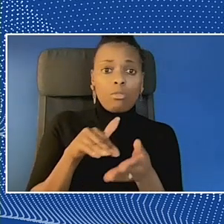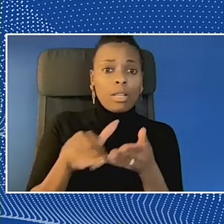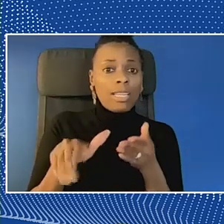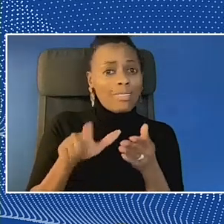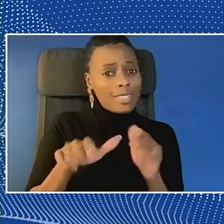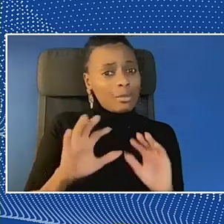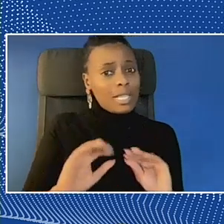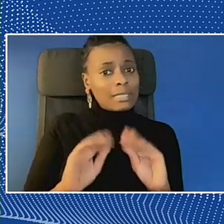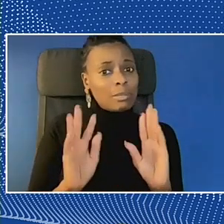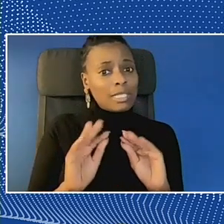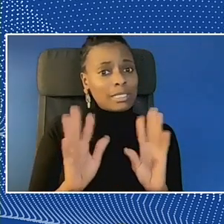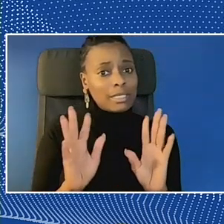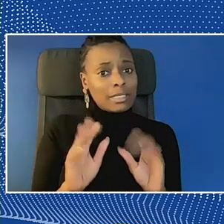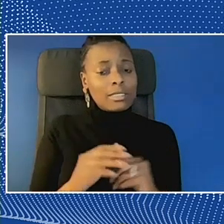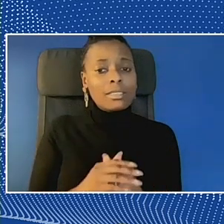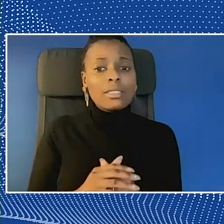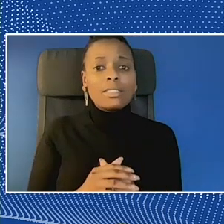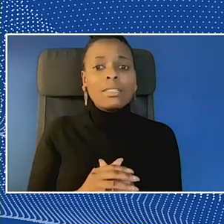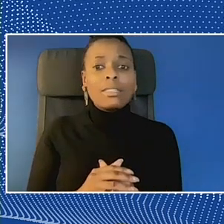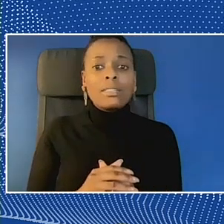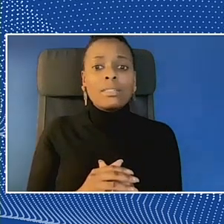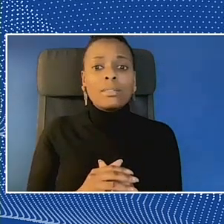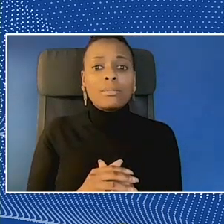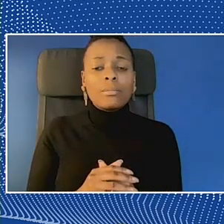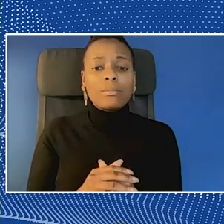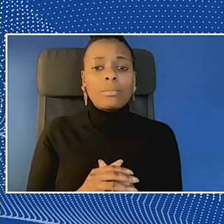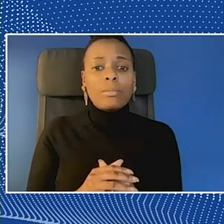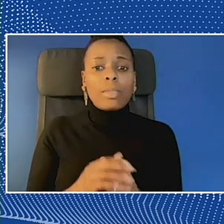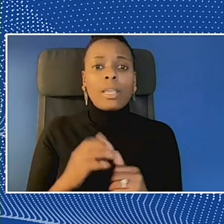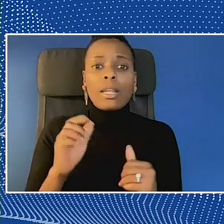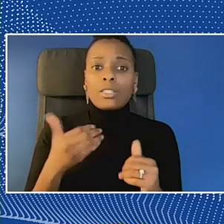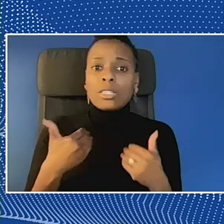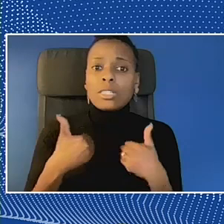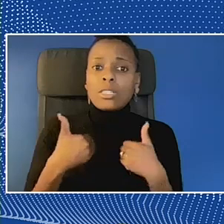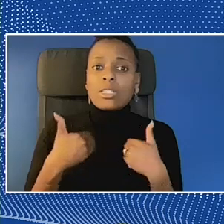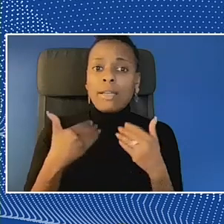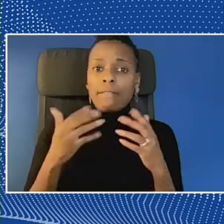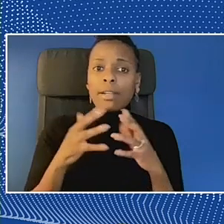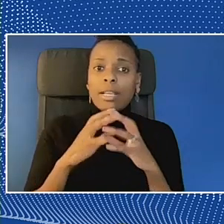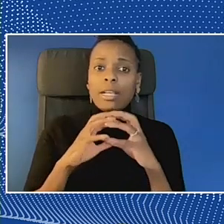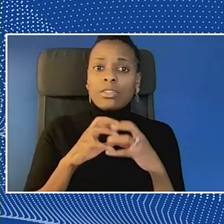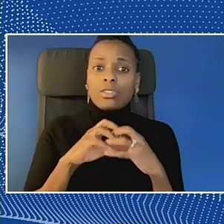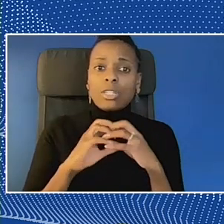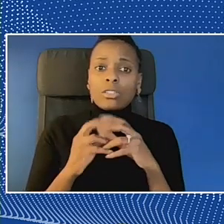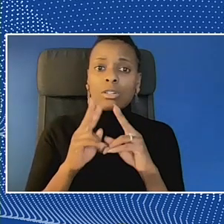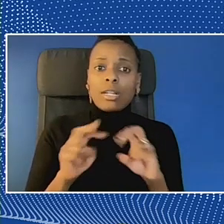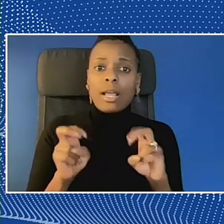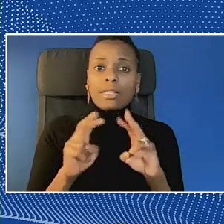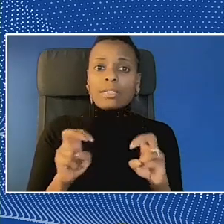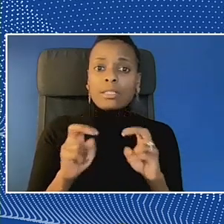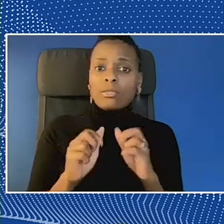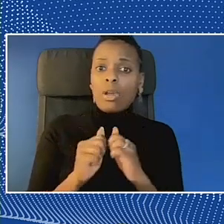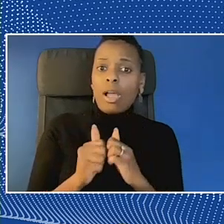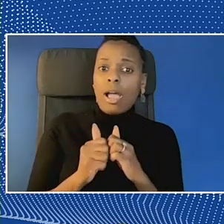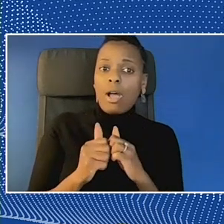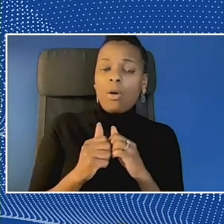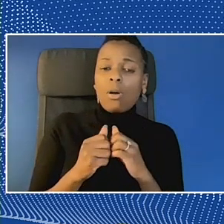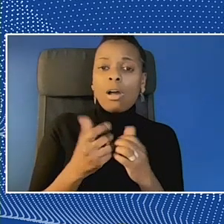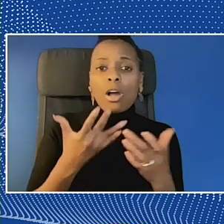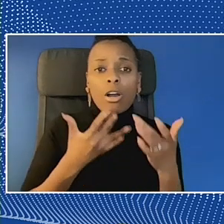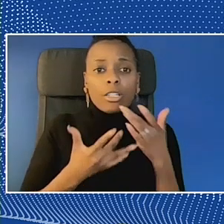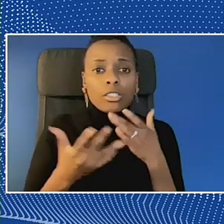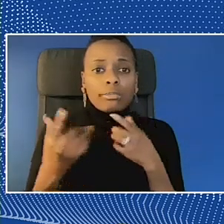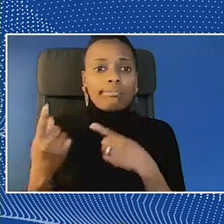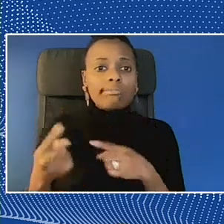and it needs to be something that really has an intersectional analysis and understanding how hardship comes together across these